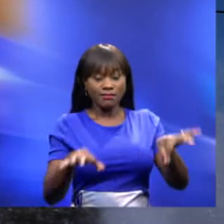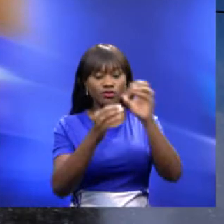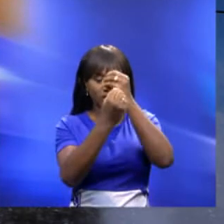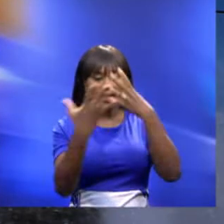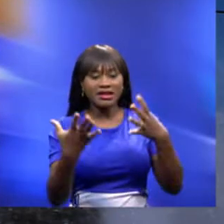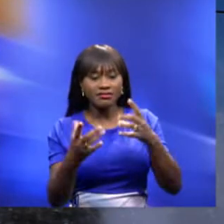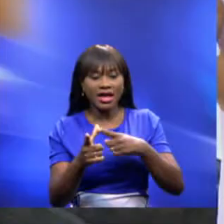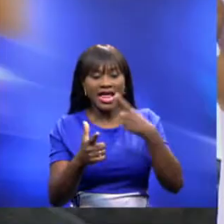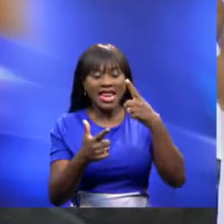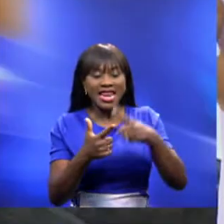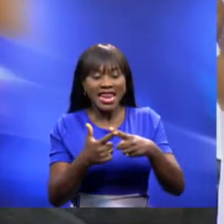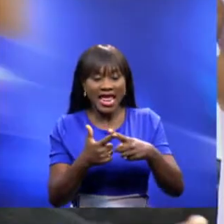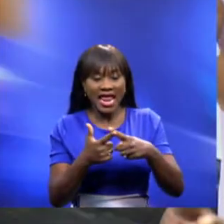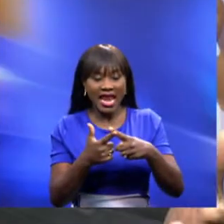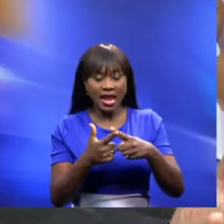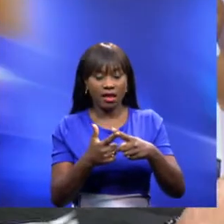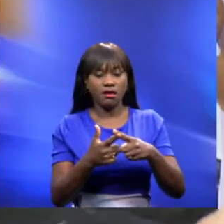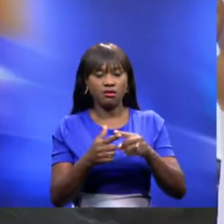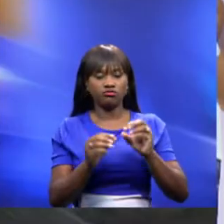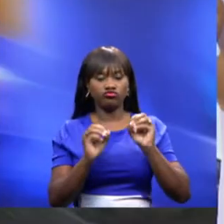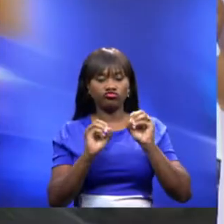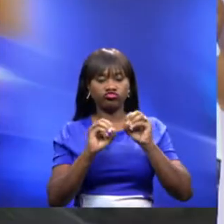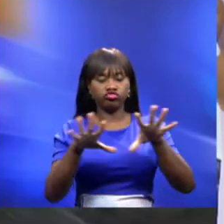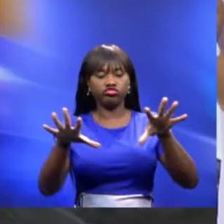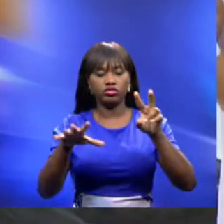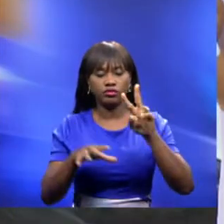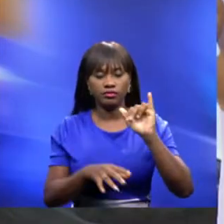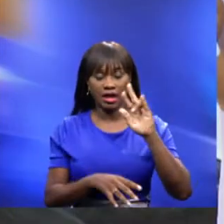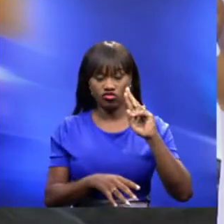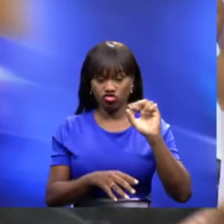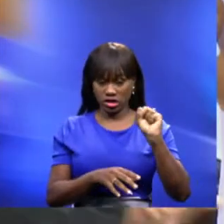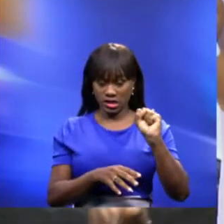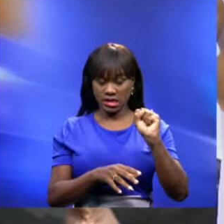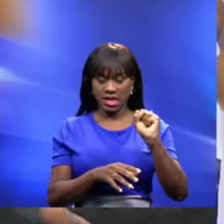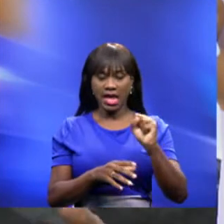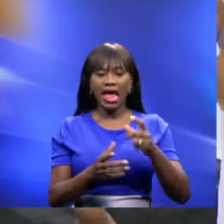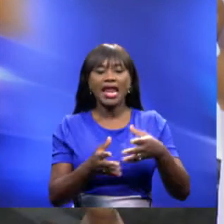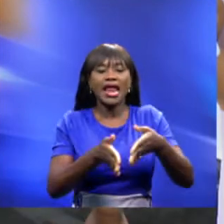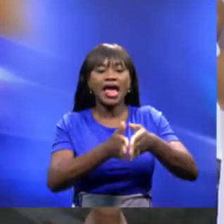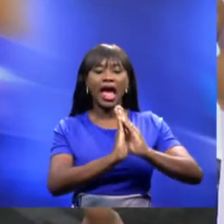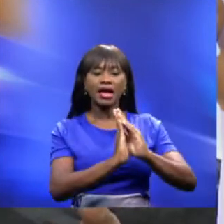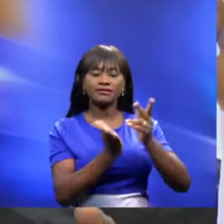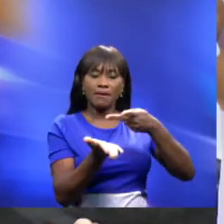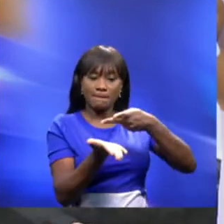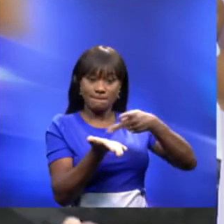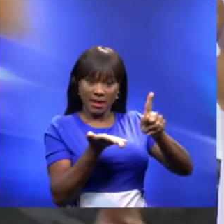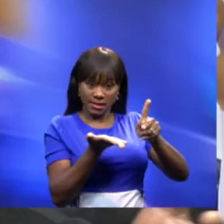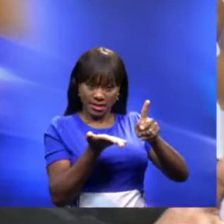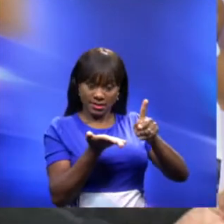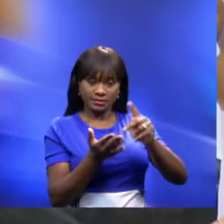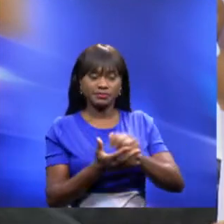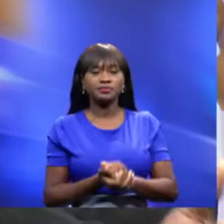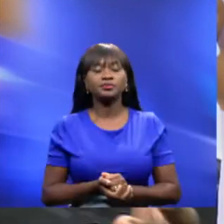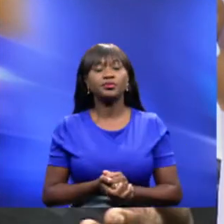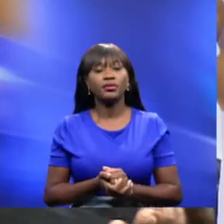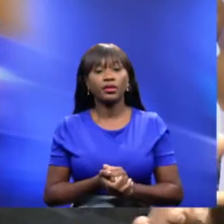now launch the ransomware to now request their payment. That is one of the things that would happen.